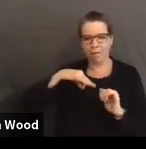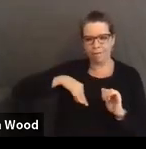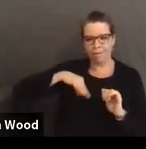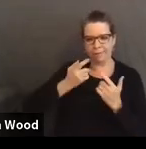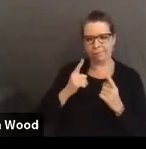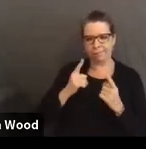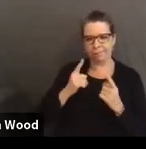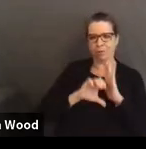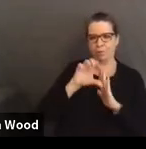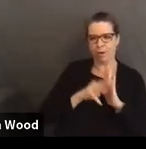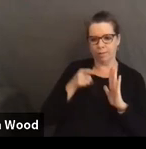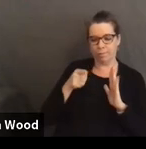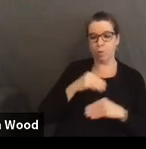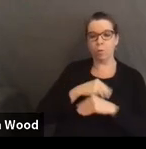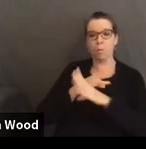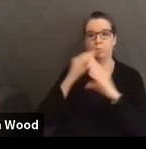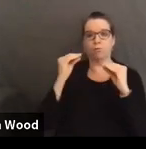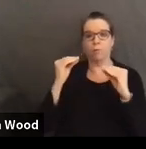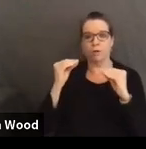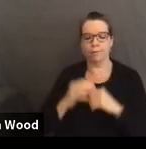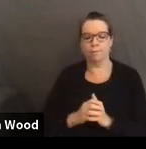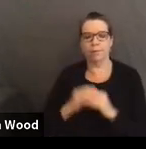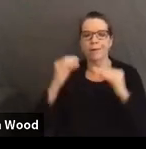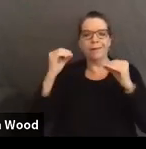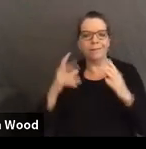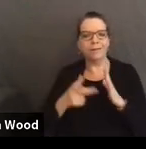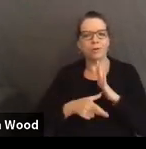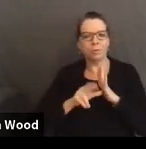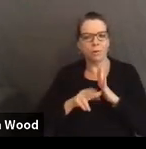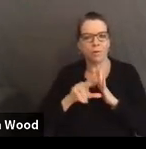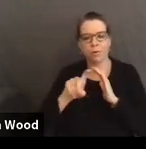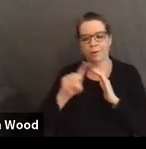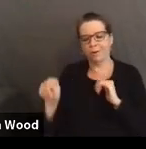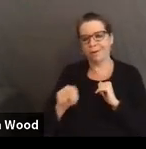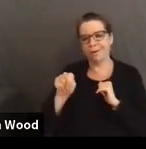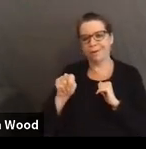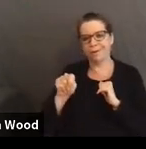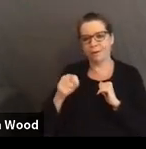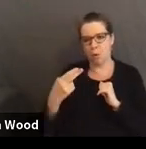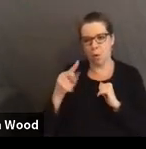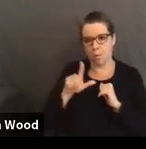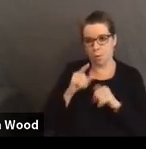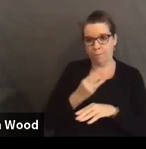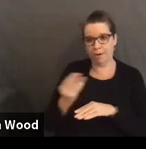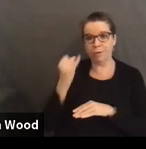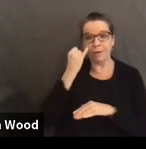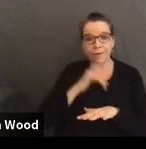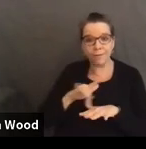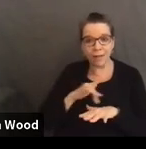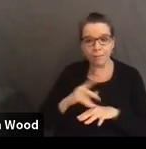curricula were for remote instruction. Teachers reviewed the Texas Home Learning materials when available to see